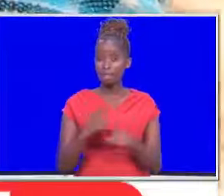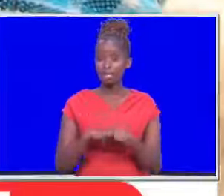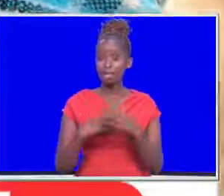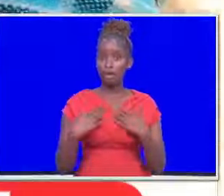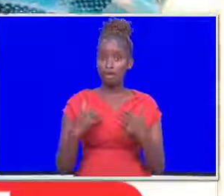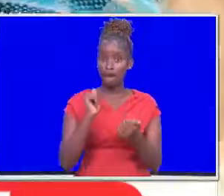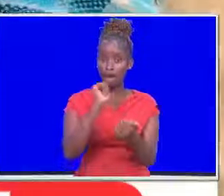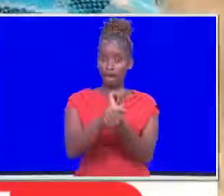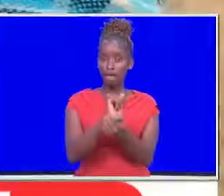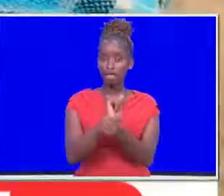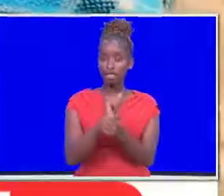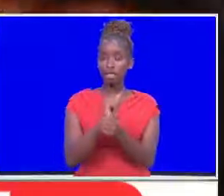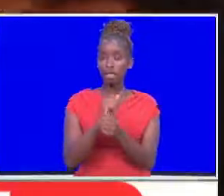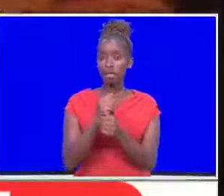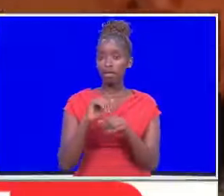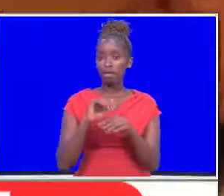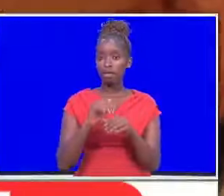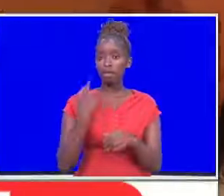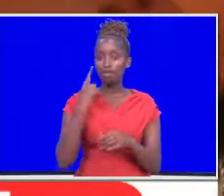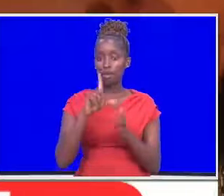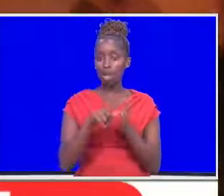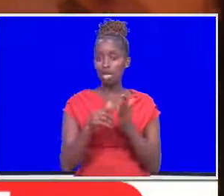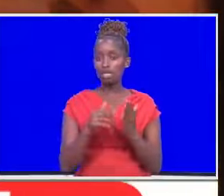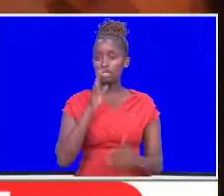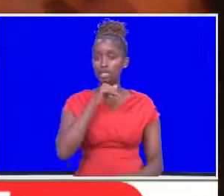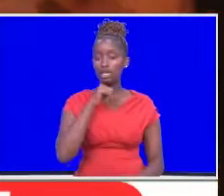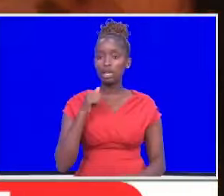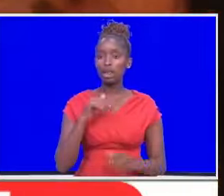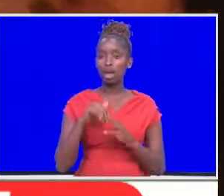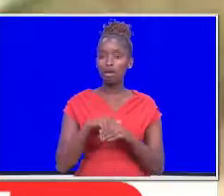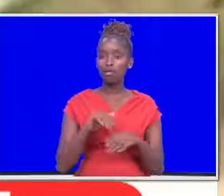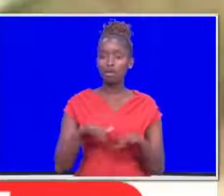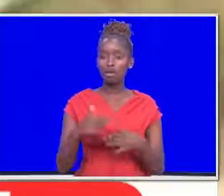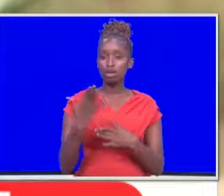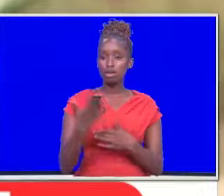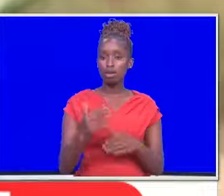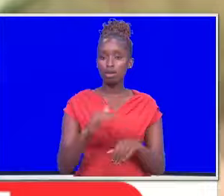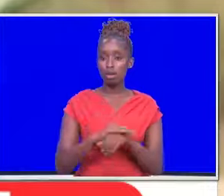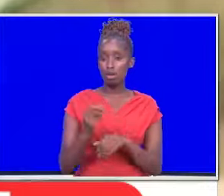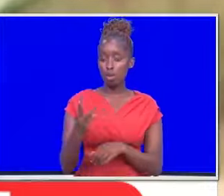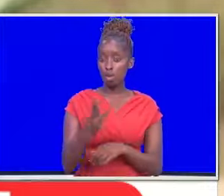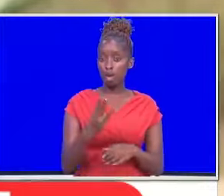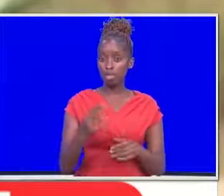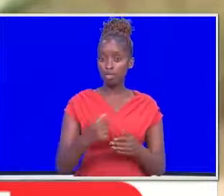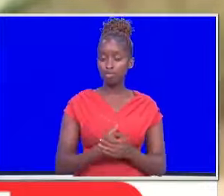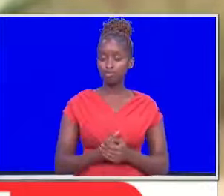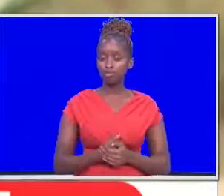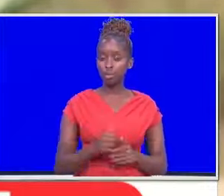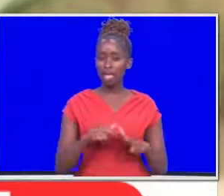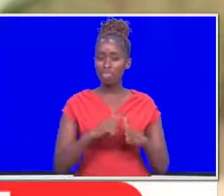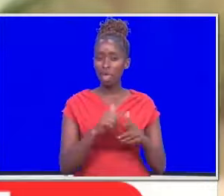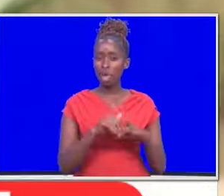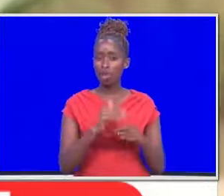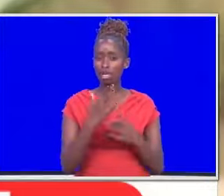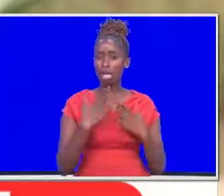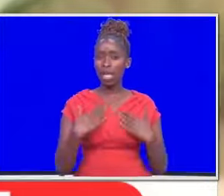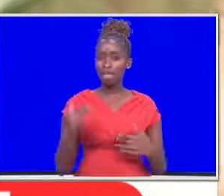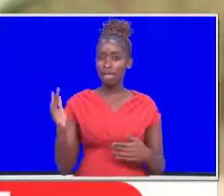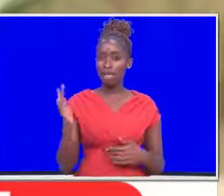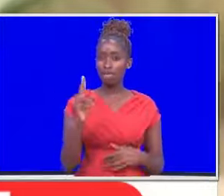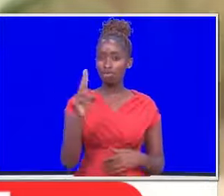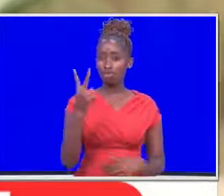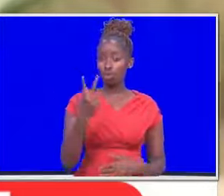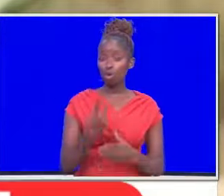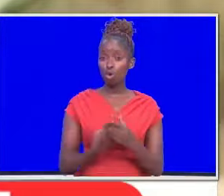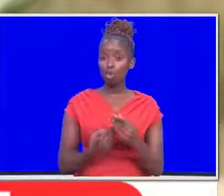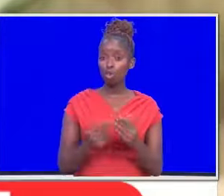mother on Wednesday afternoon, purportedly over an outstanding debt. Akanitulisha na mtoto hapo nje, akanipiga silabu mbili ambapo mtoto